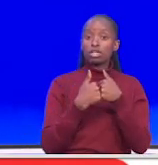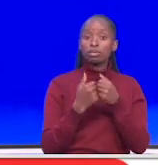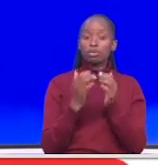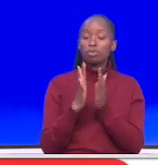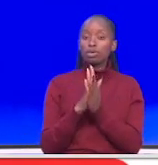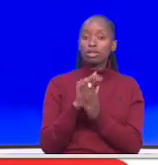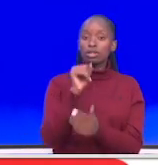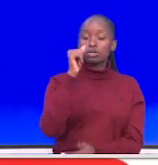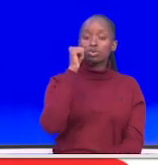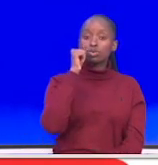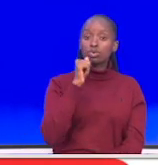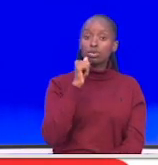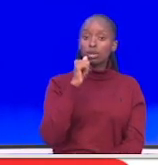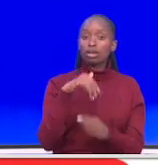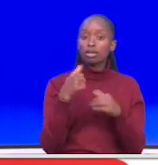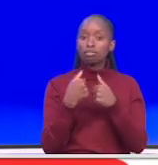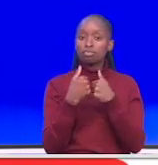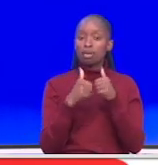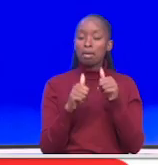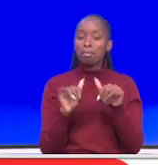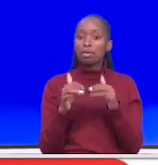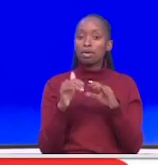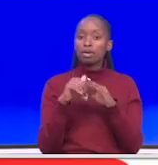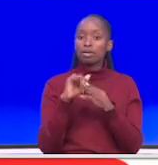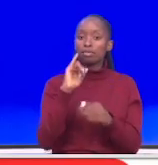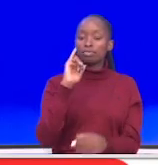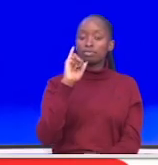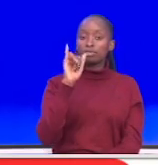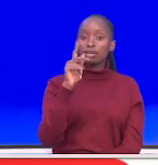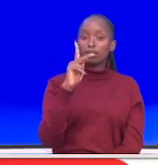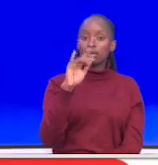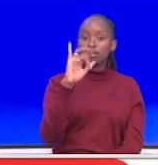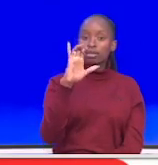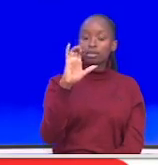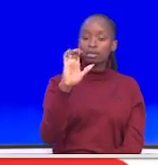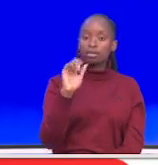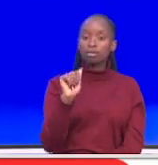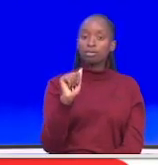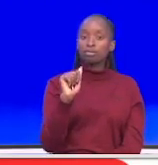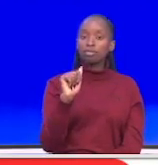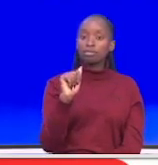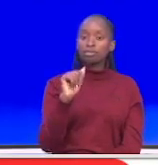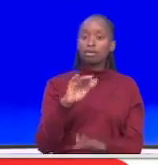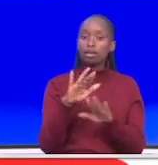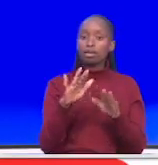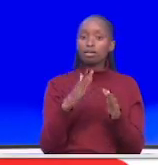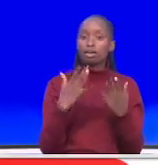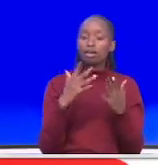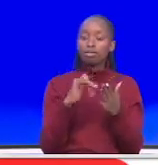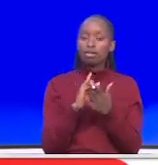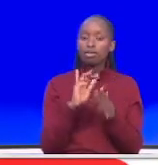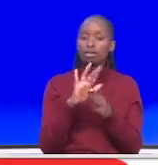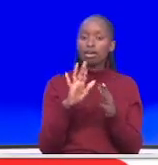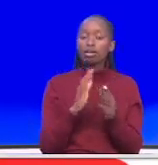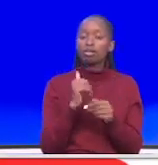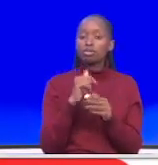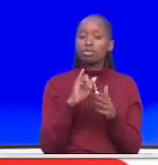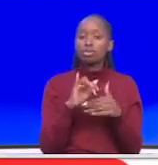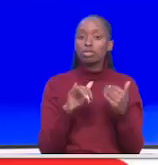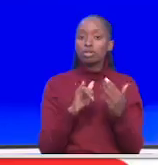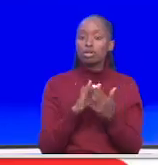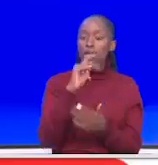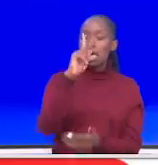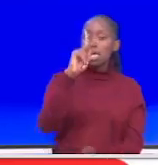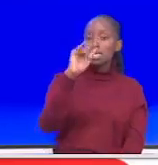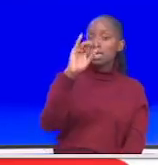in a match played at the Jomo Kenyatta International Stadium. Louis Ngavi scored a brace with Tyrone Karioki, Aldrin Kibet